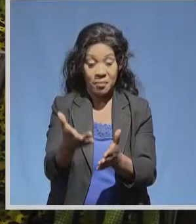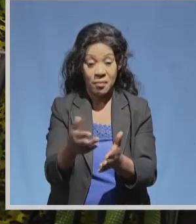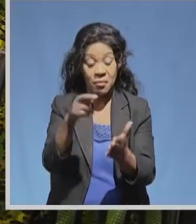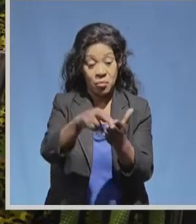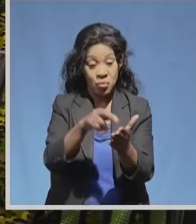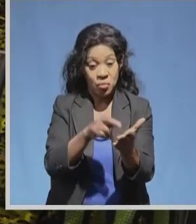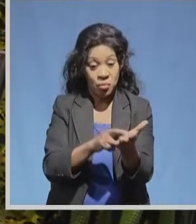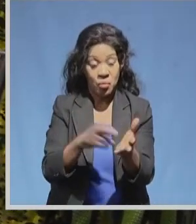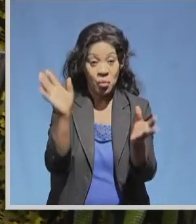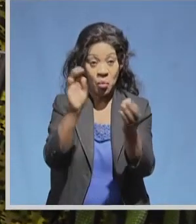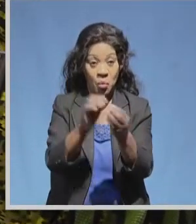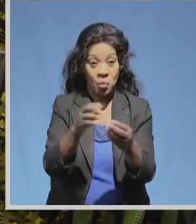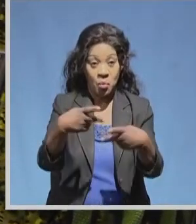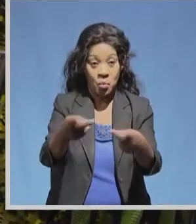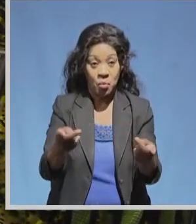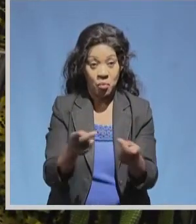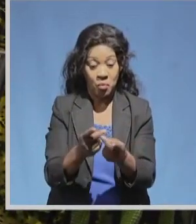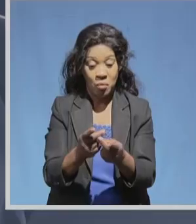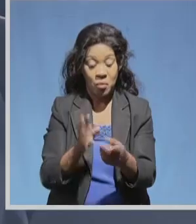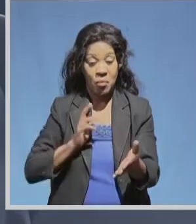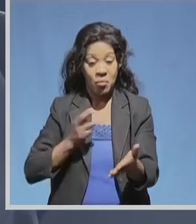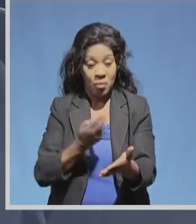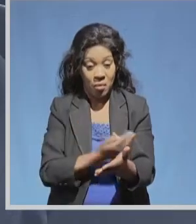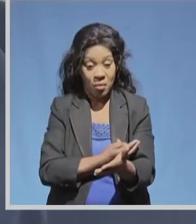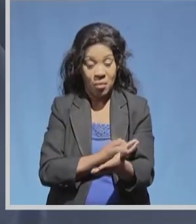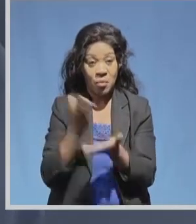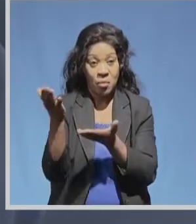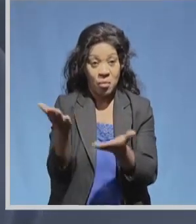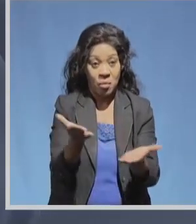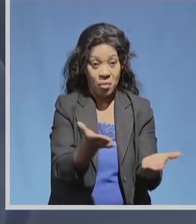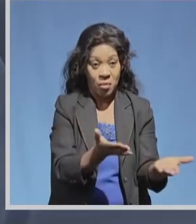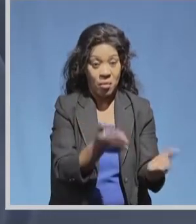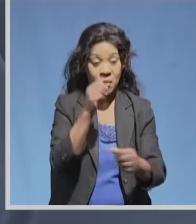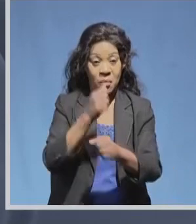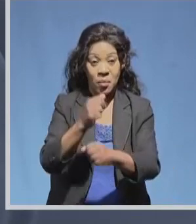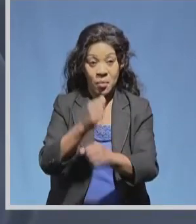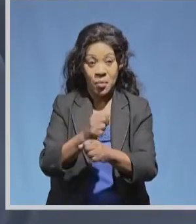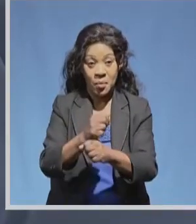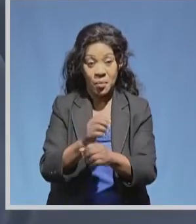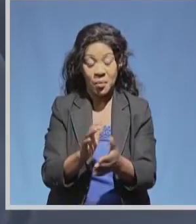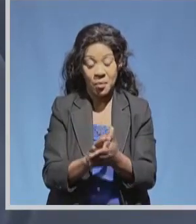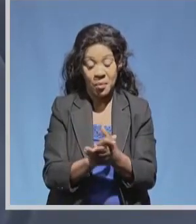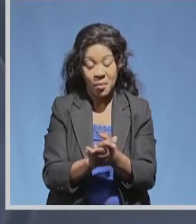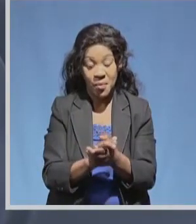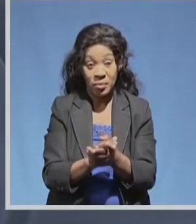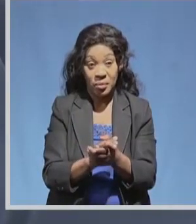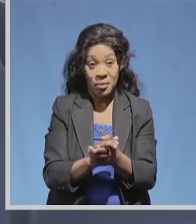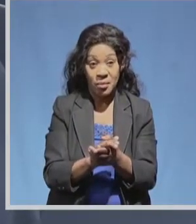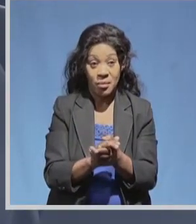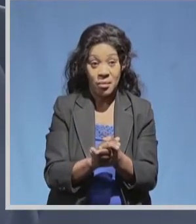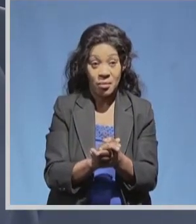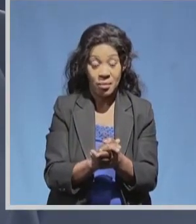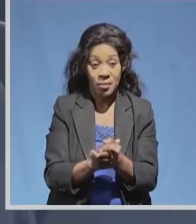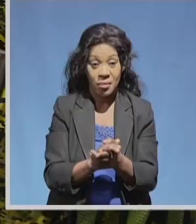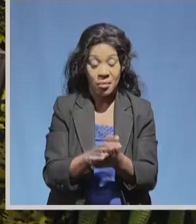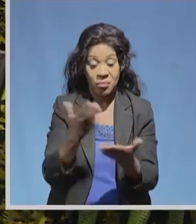safe for you to carry out business, whether it's in the saloon